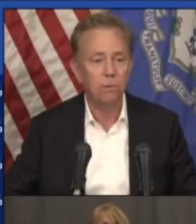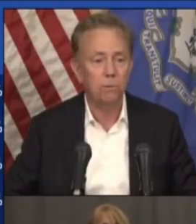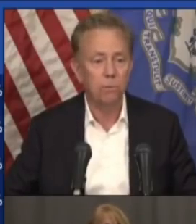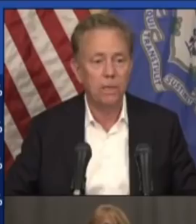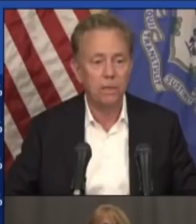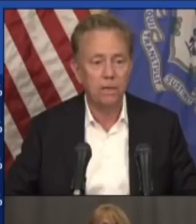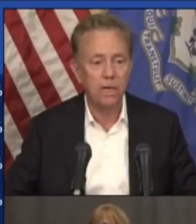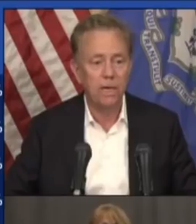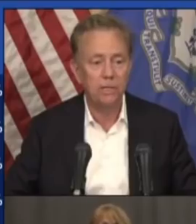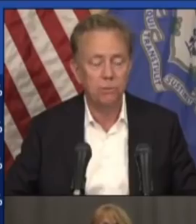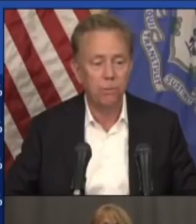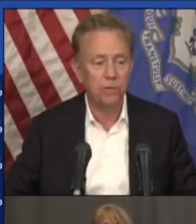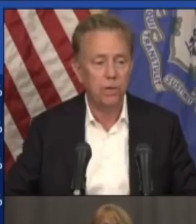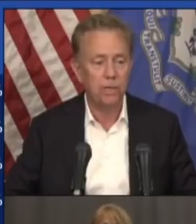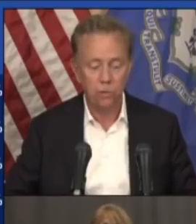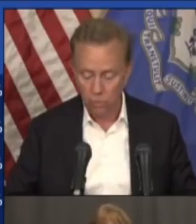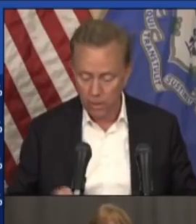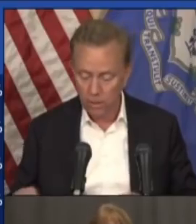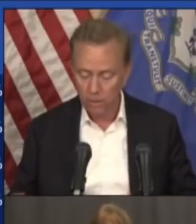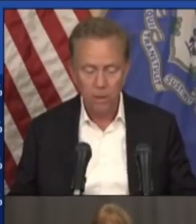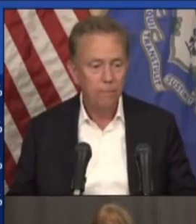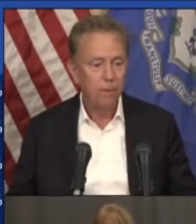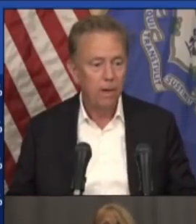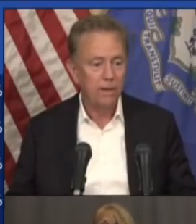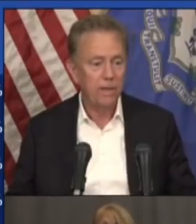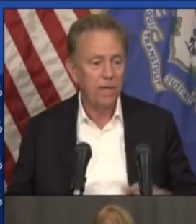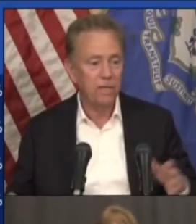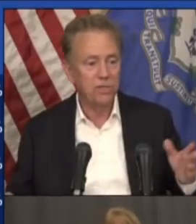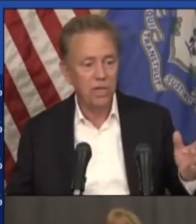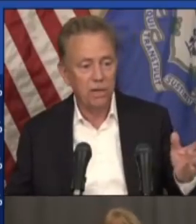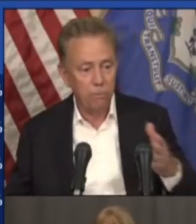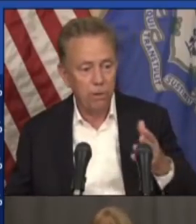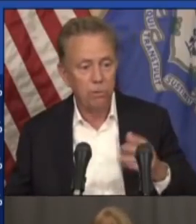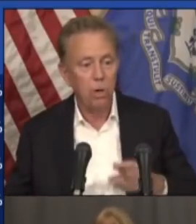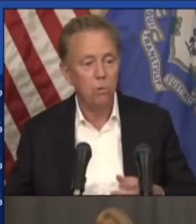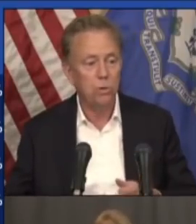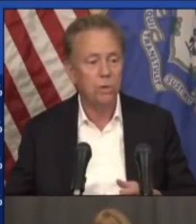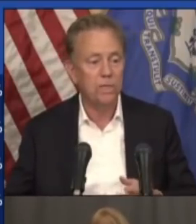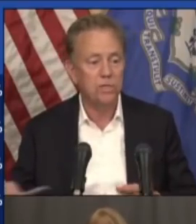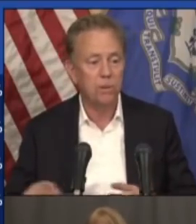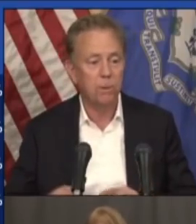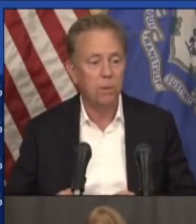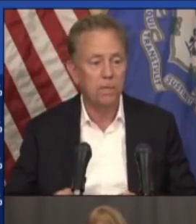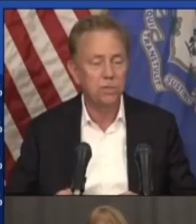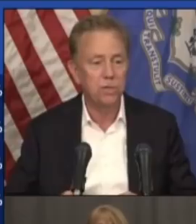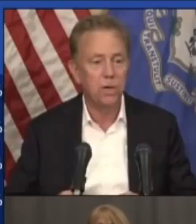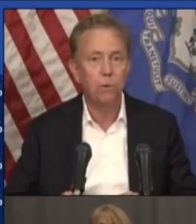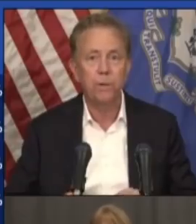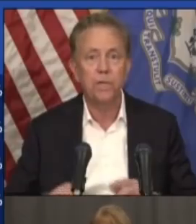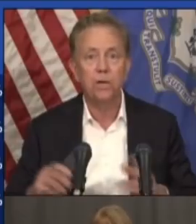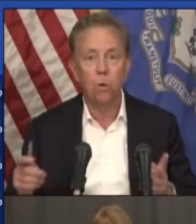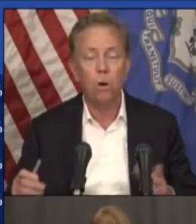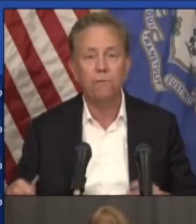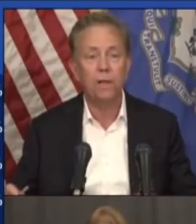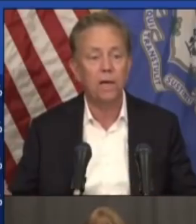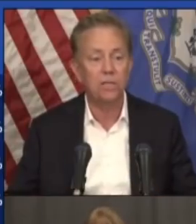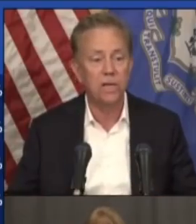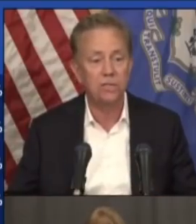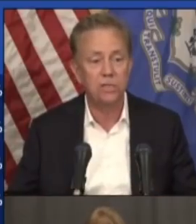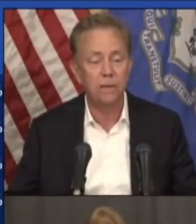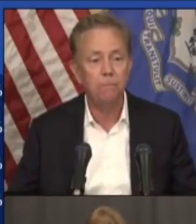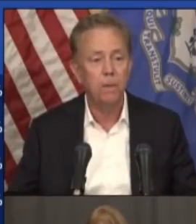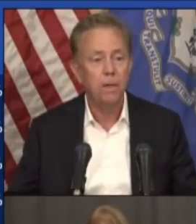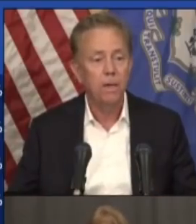Albert were really key is what we tried to do there. I think you can see we were low during the summer months where we did an awful lot